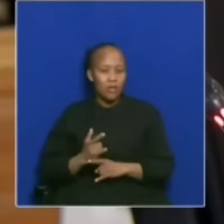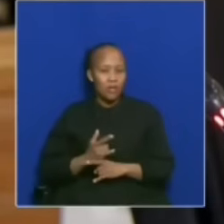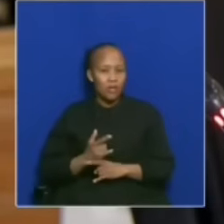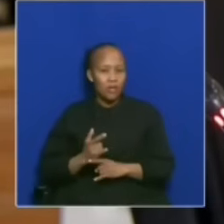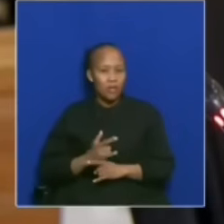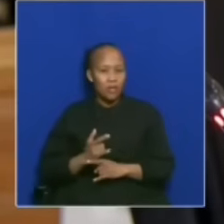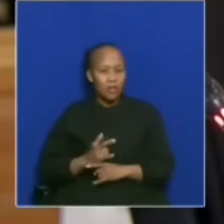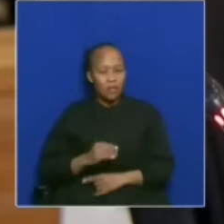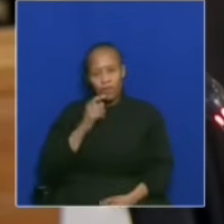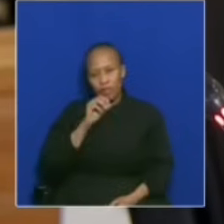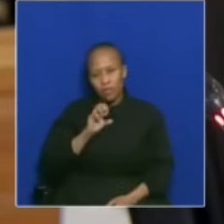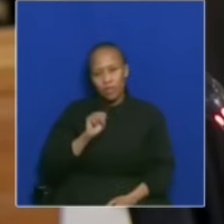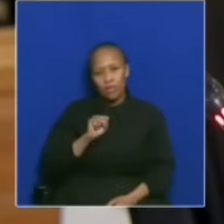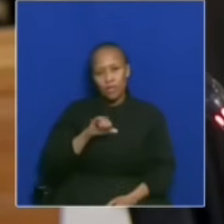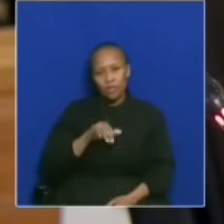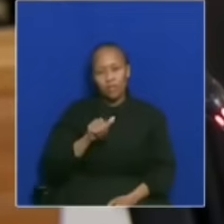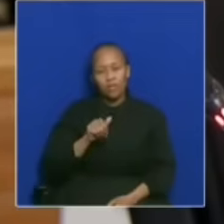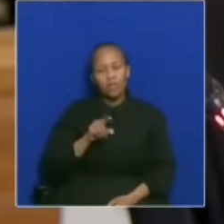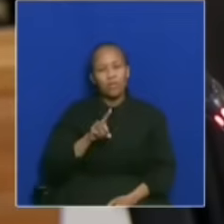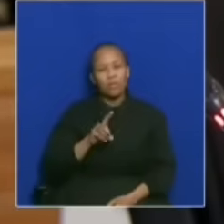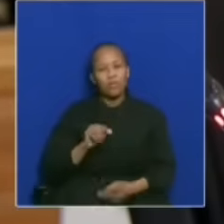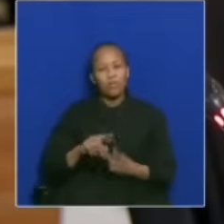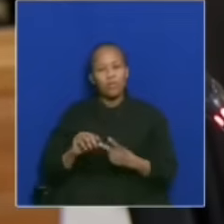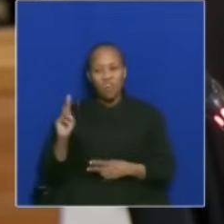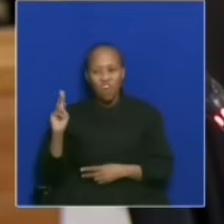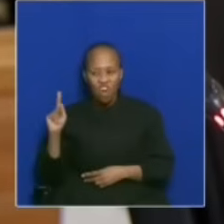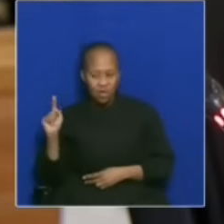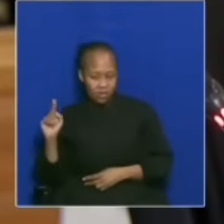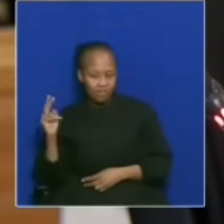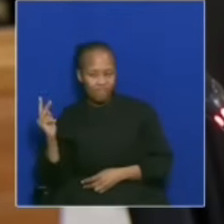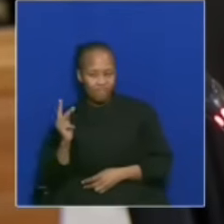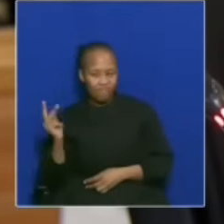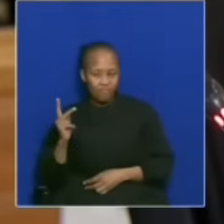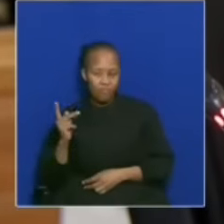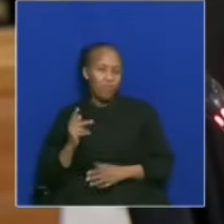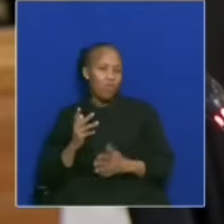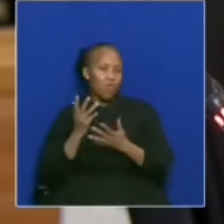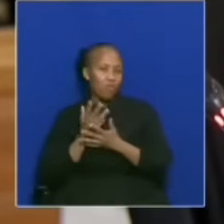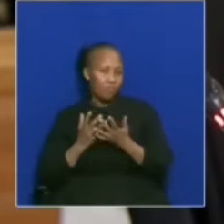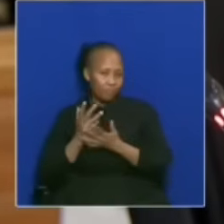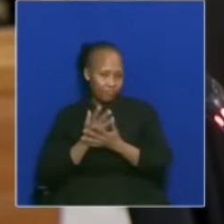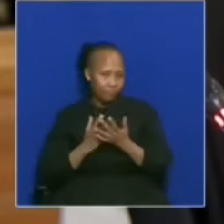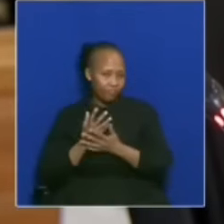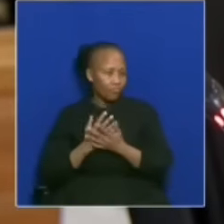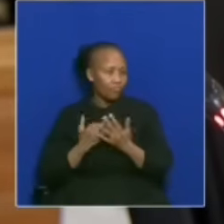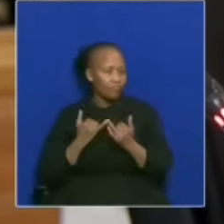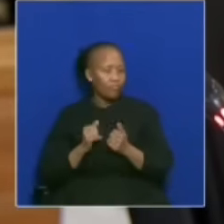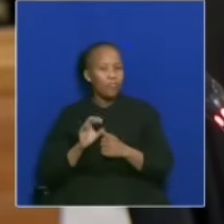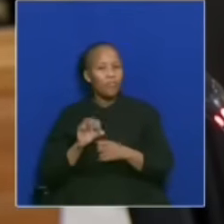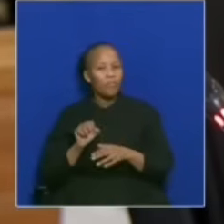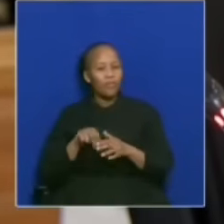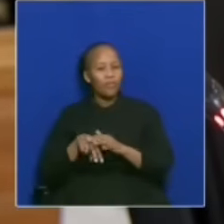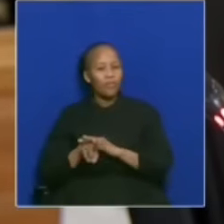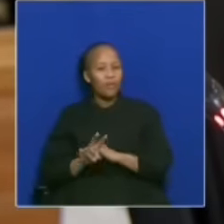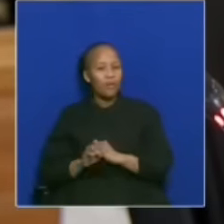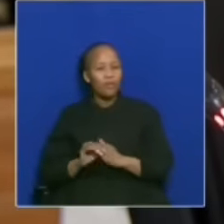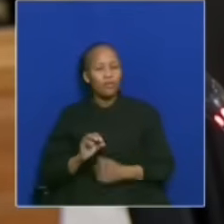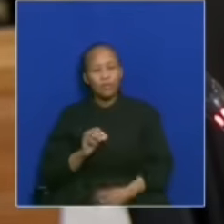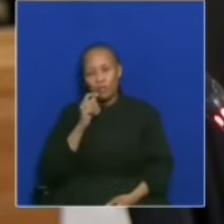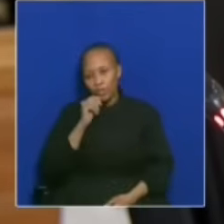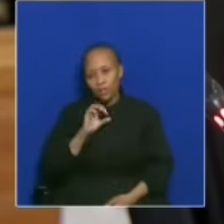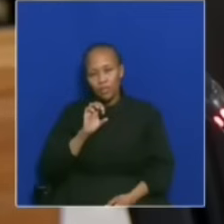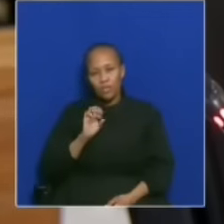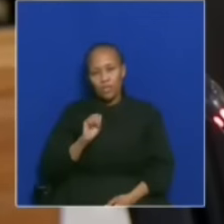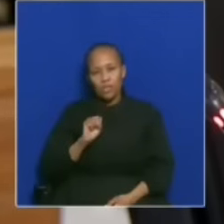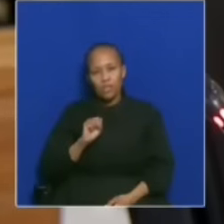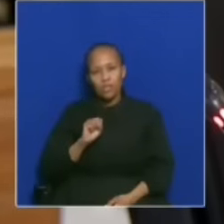General Khan, and it is a video that Mr. Sayed sends to Mr. Khan, which we'll display,